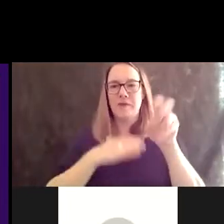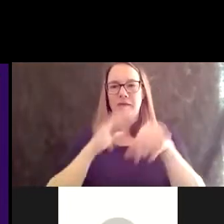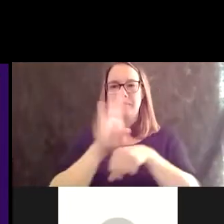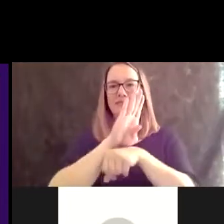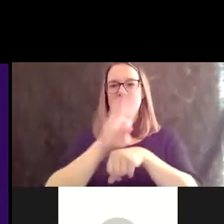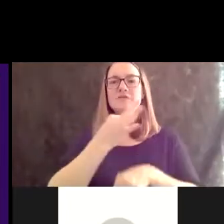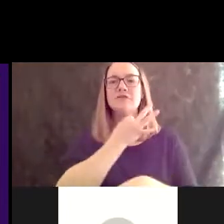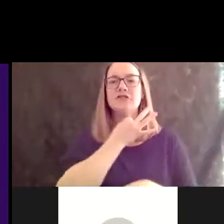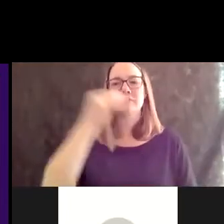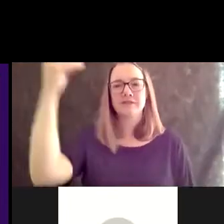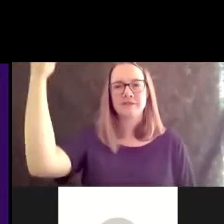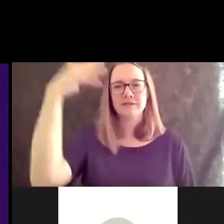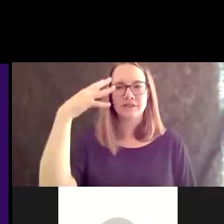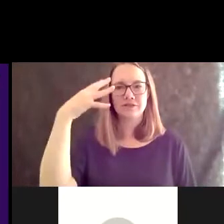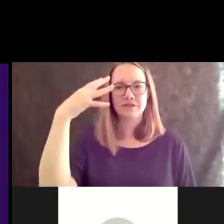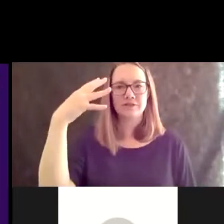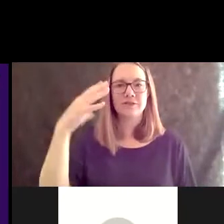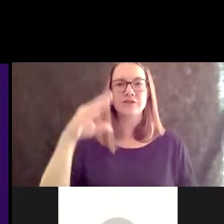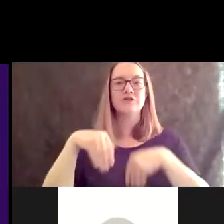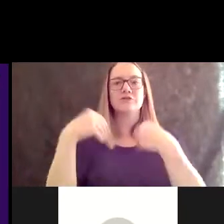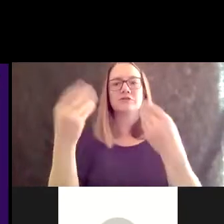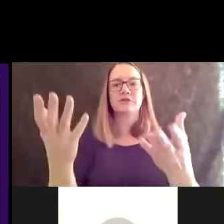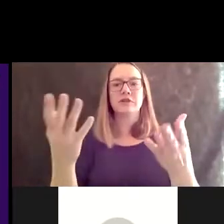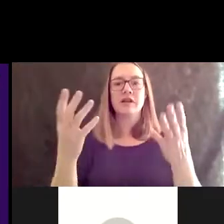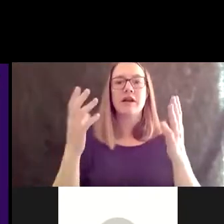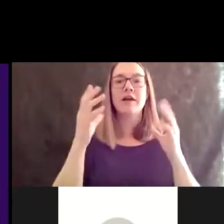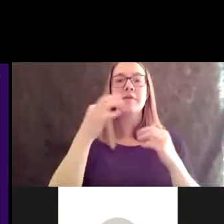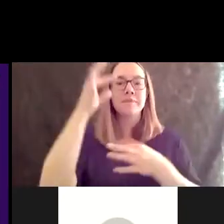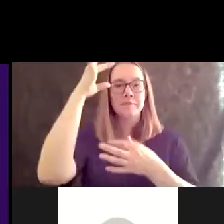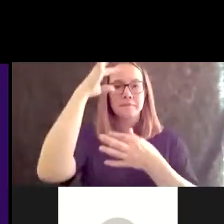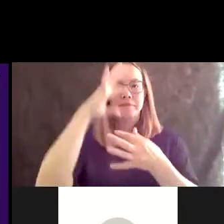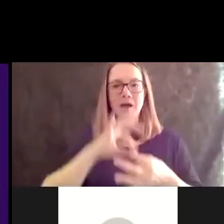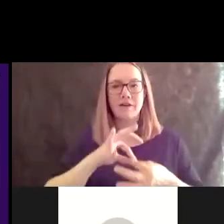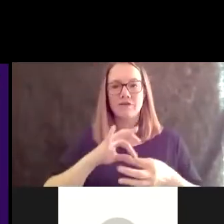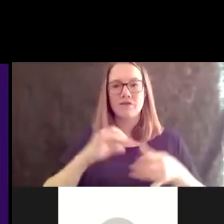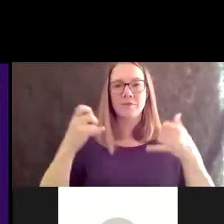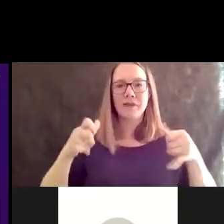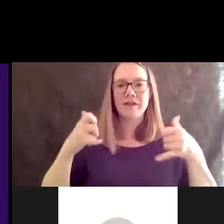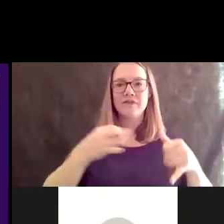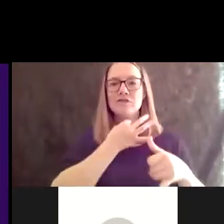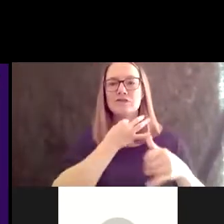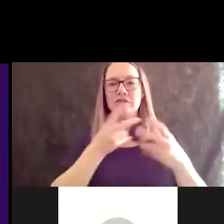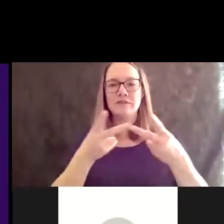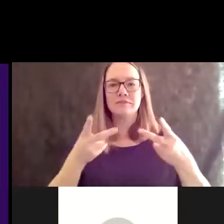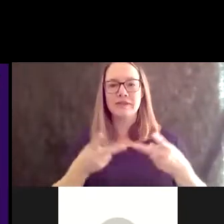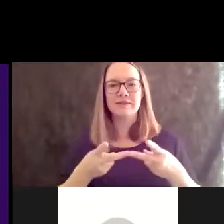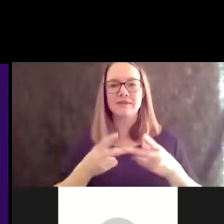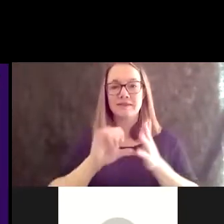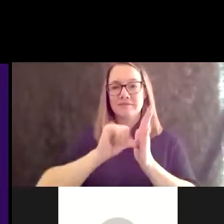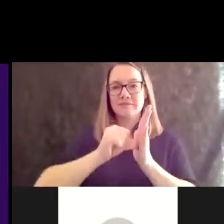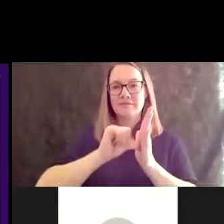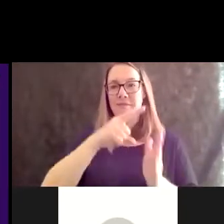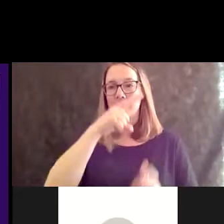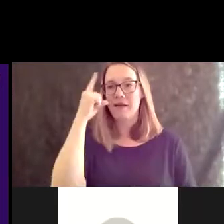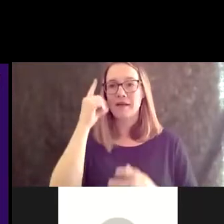creates mindful, playful, and curious spaces that highlight the Black experience. Next slide, please.